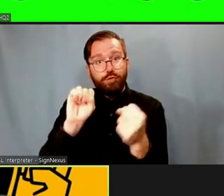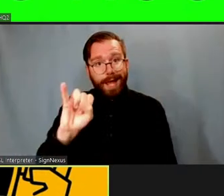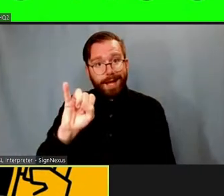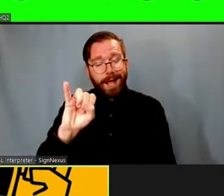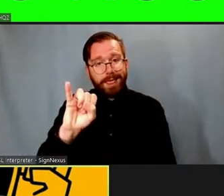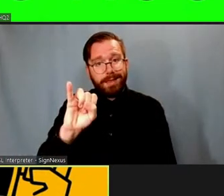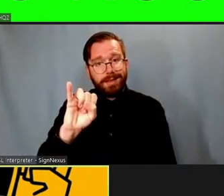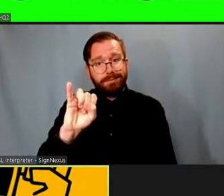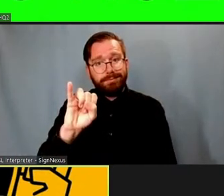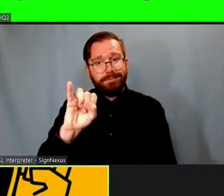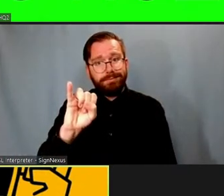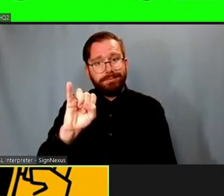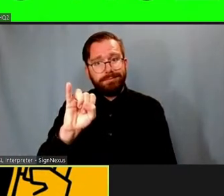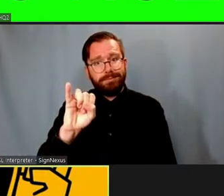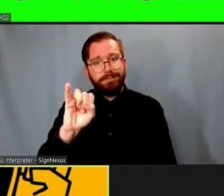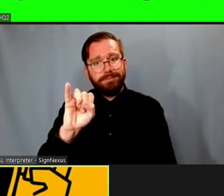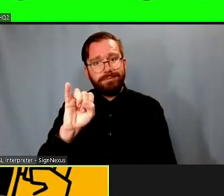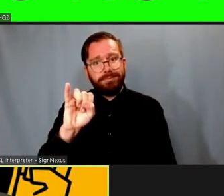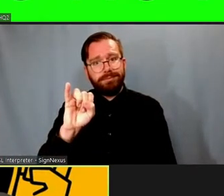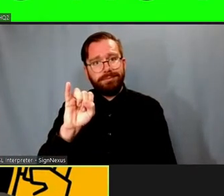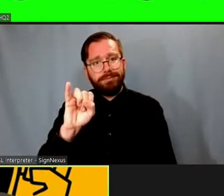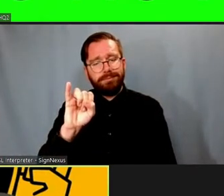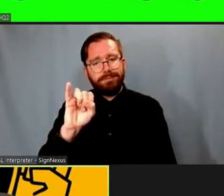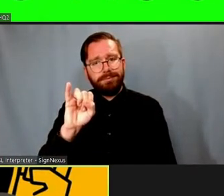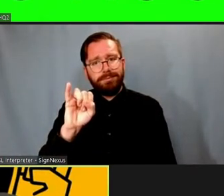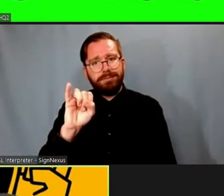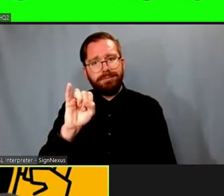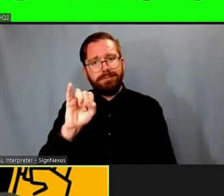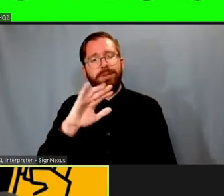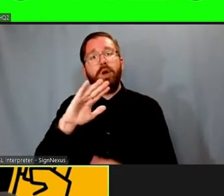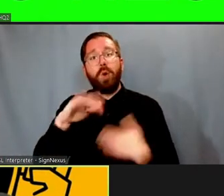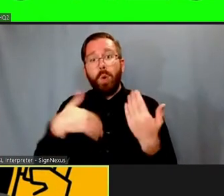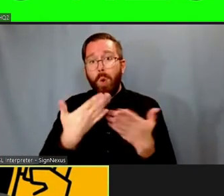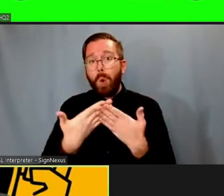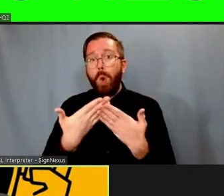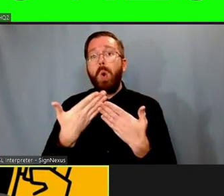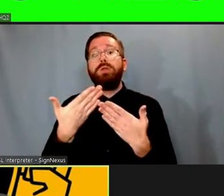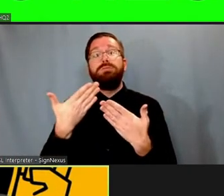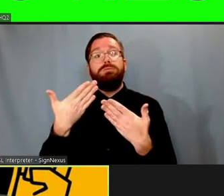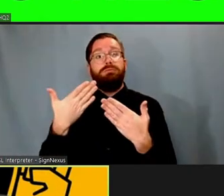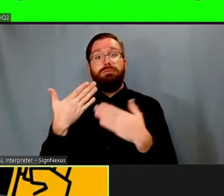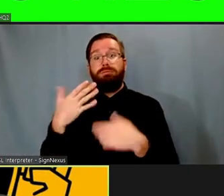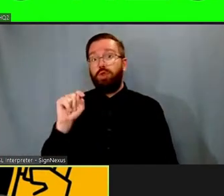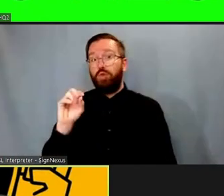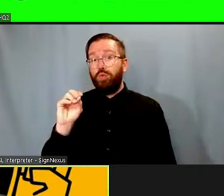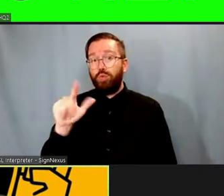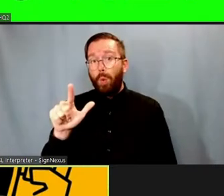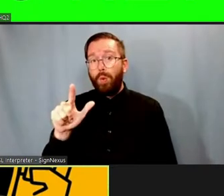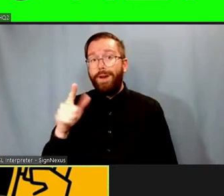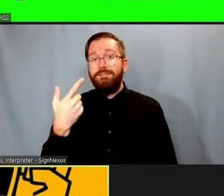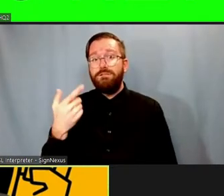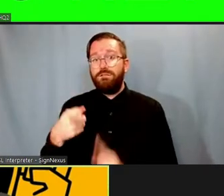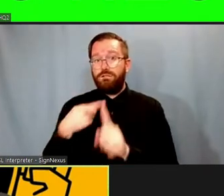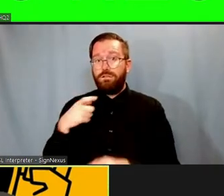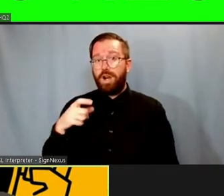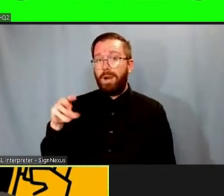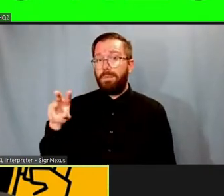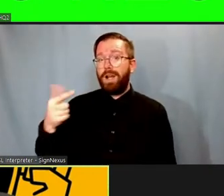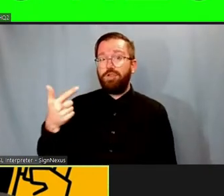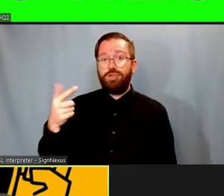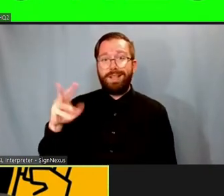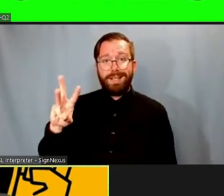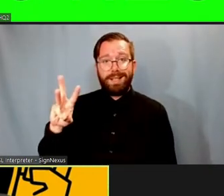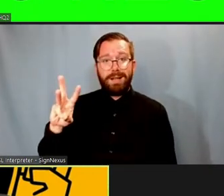tollings in other words from the gwb south everybody will be affected